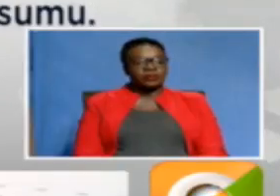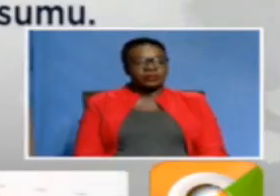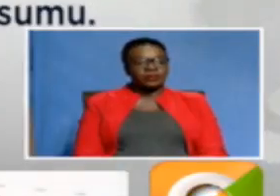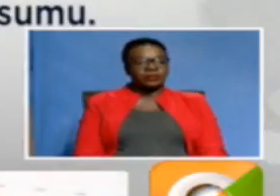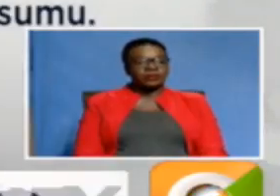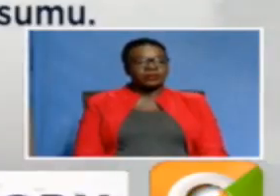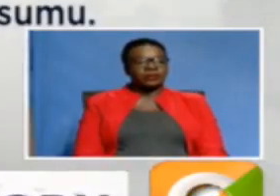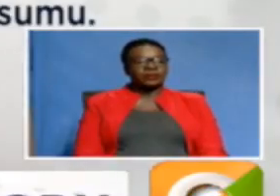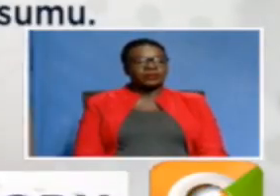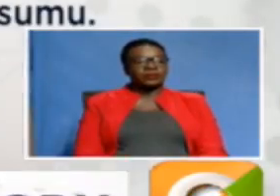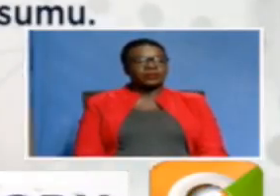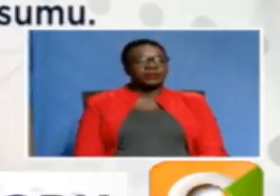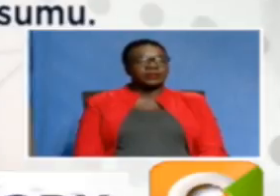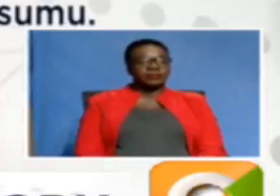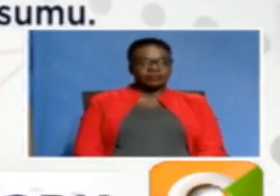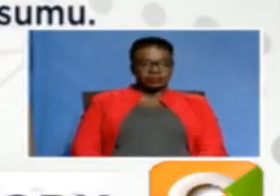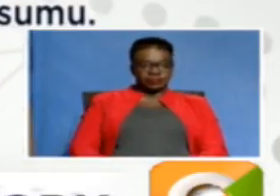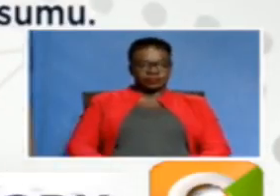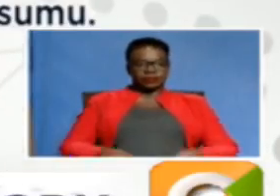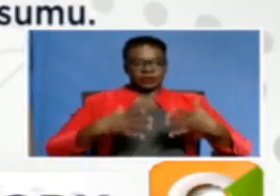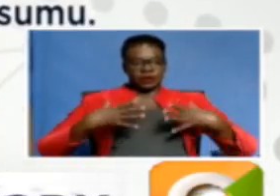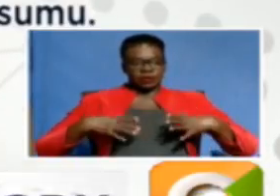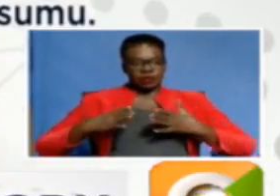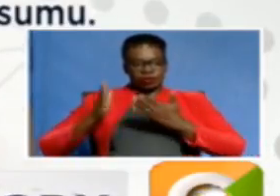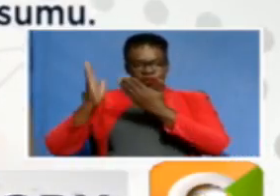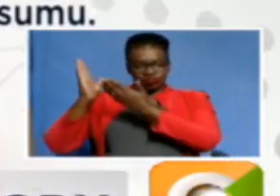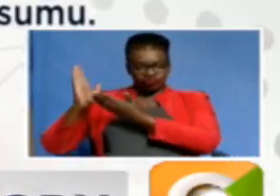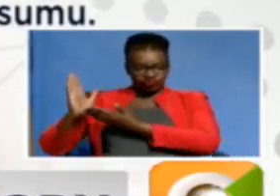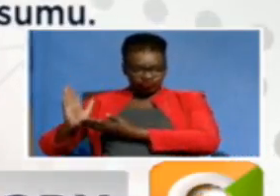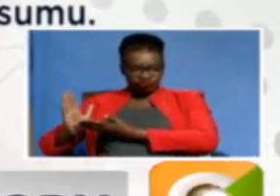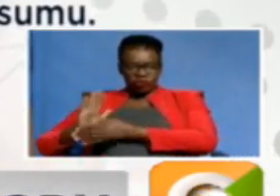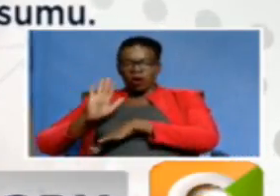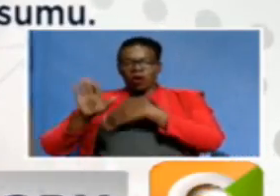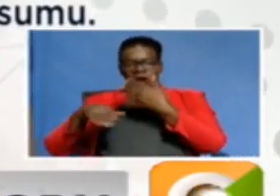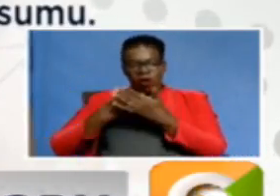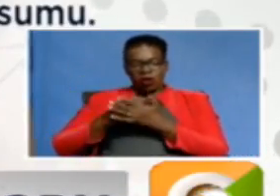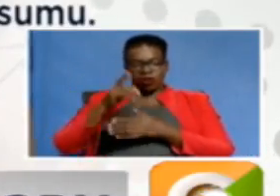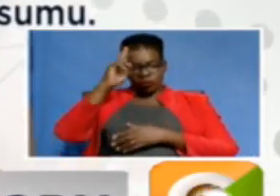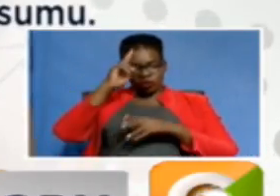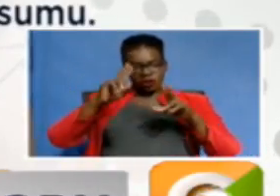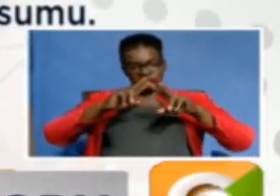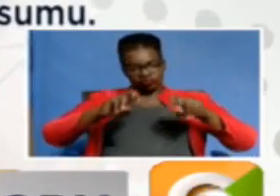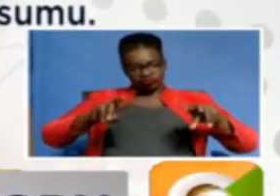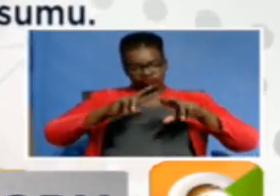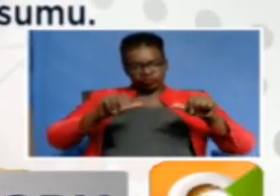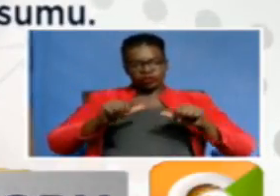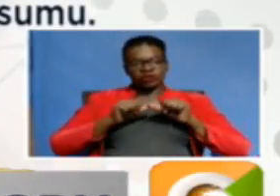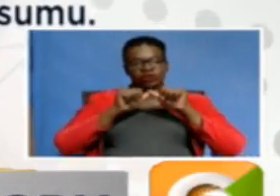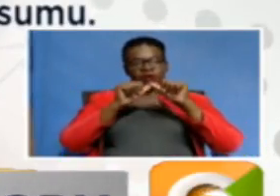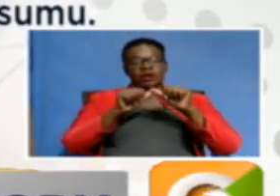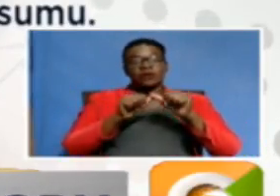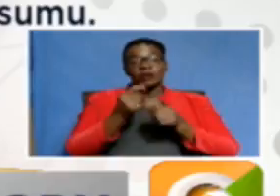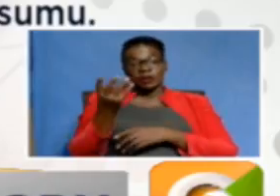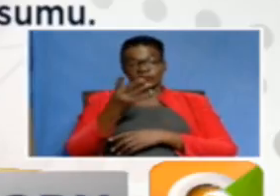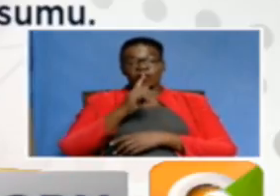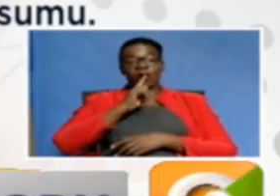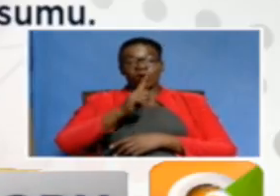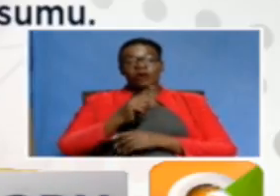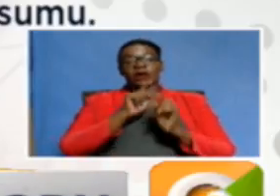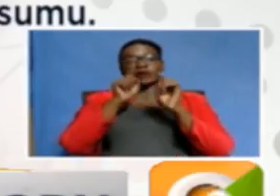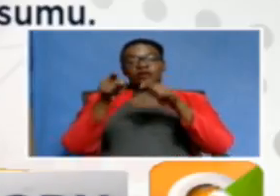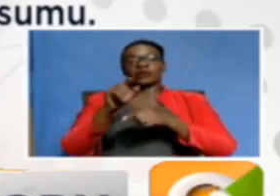Victoria Jebetro Tij, Caroline Chipchumba, and Stephen Kiprop Mayo. The four have been directed to report to the nearest ESCC